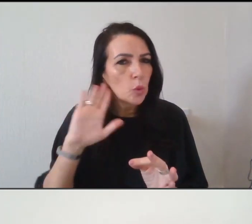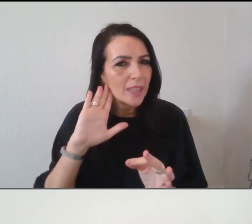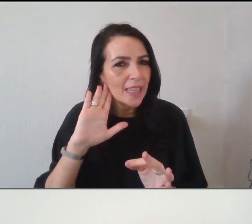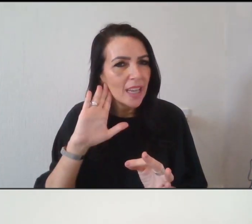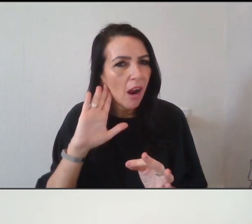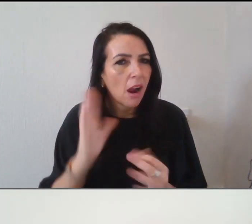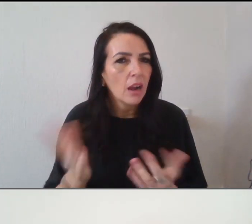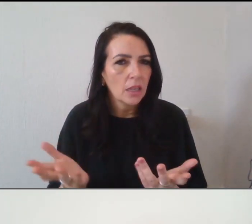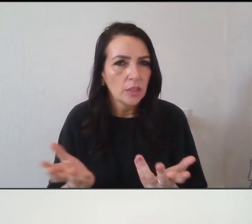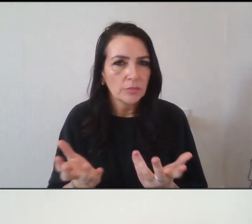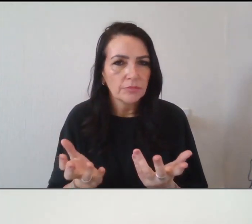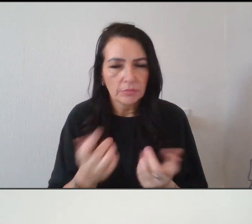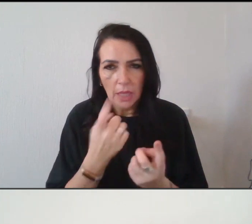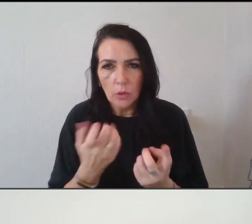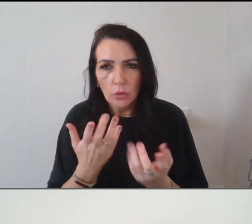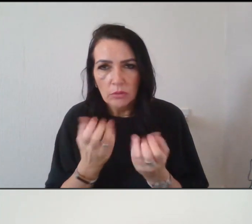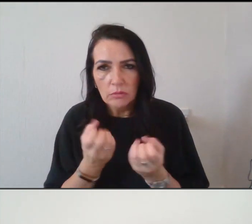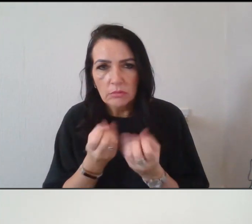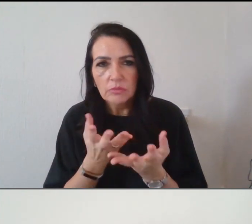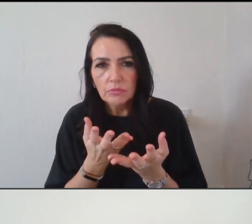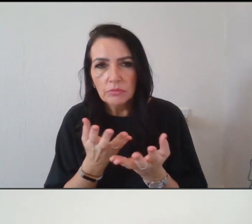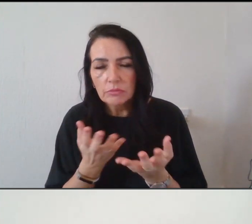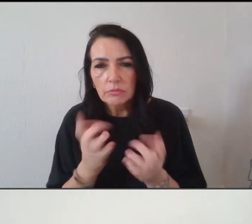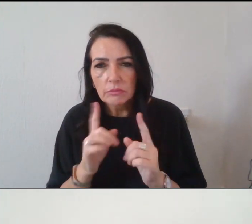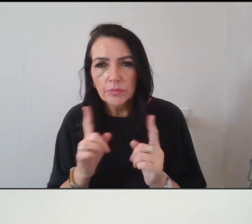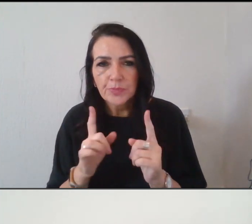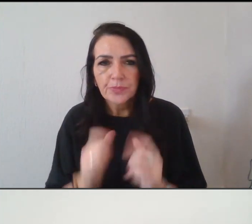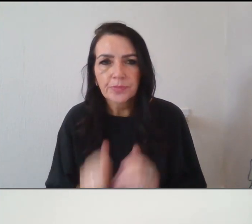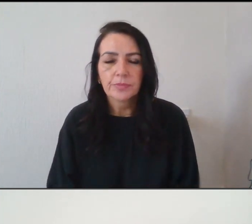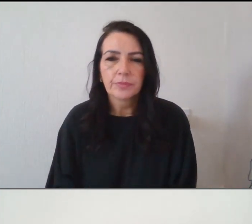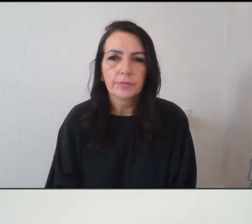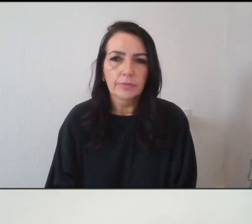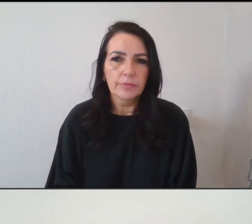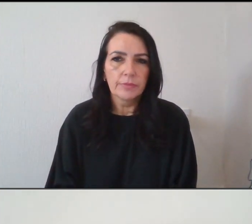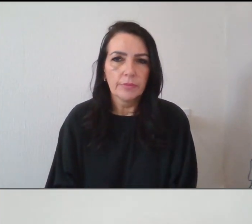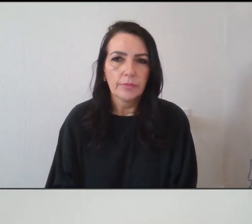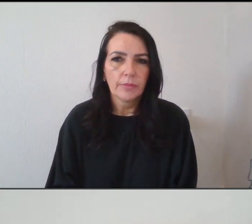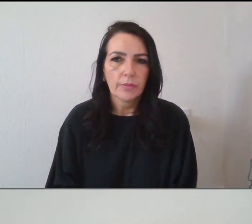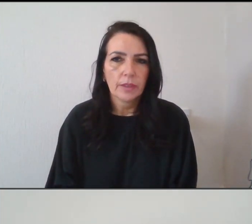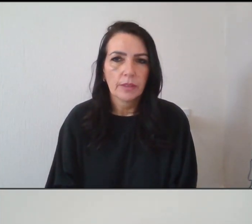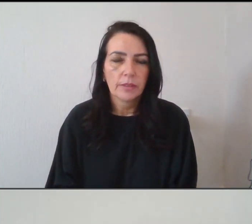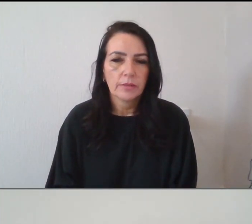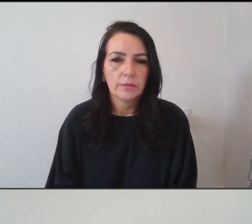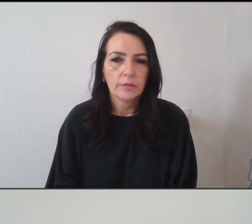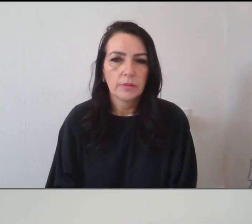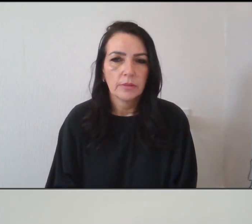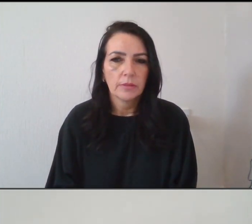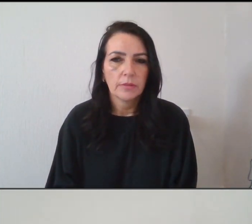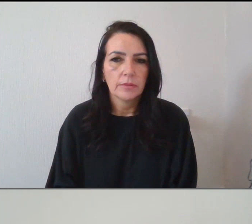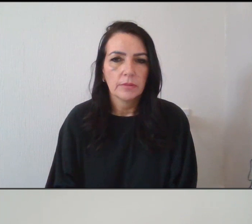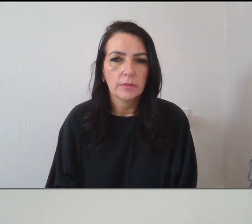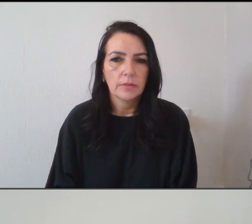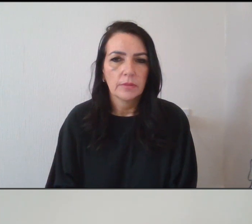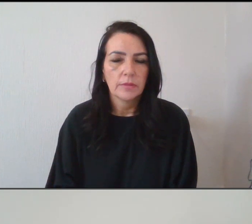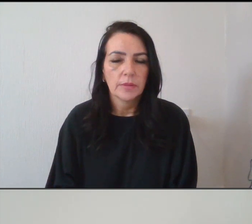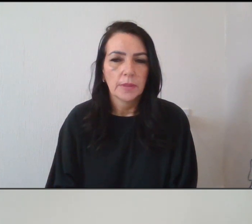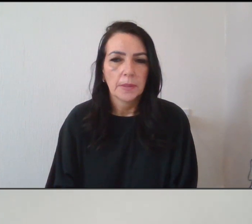this. And if you want to maybe just sum up what you mentioned once more before we end